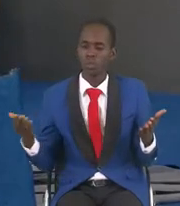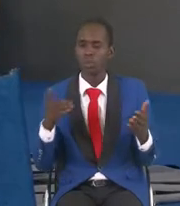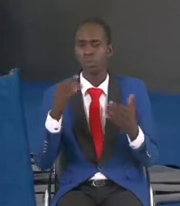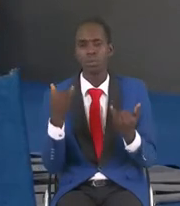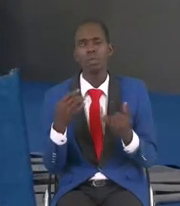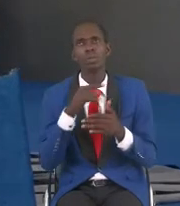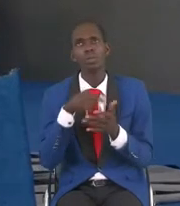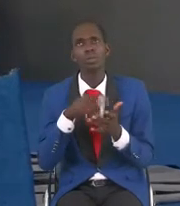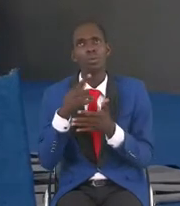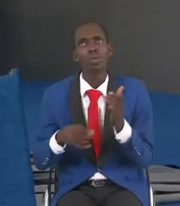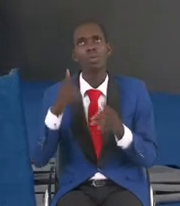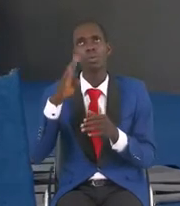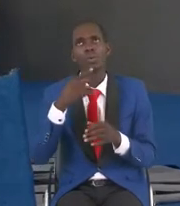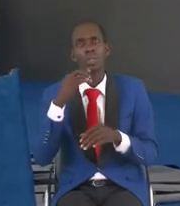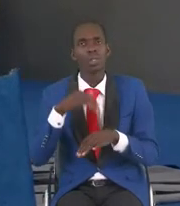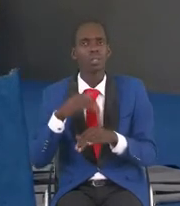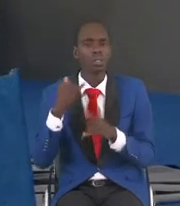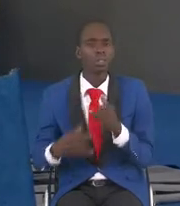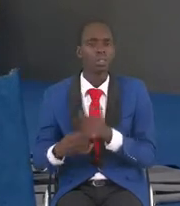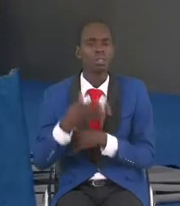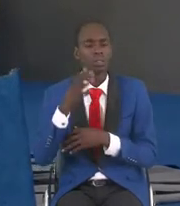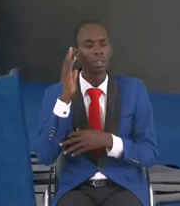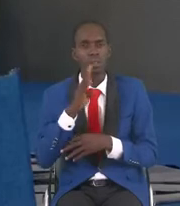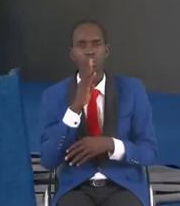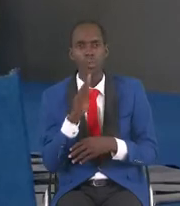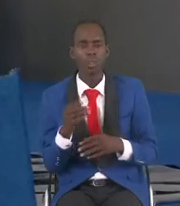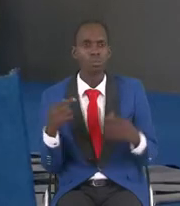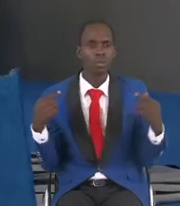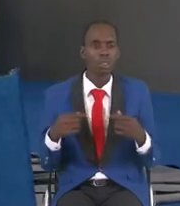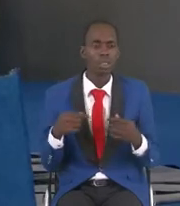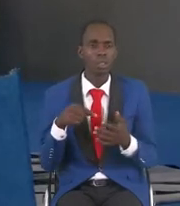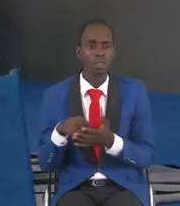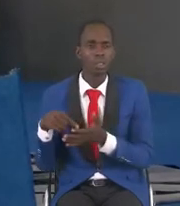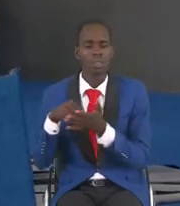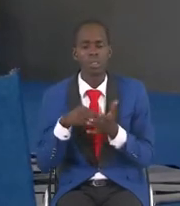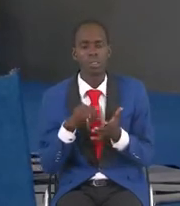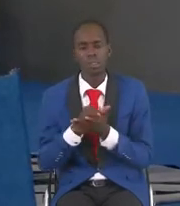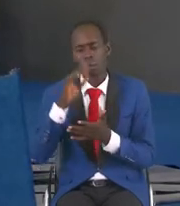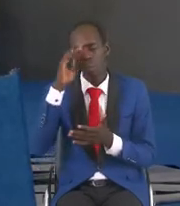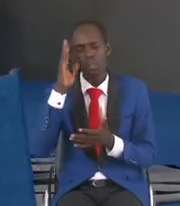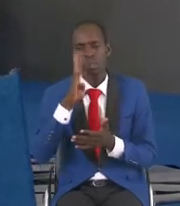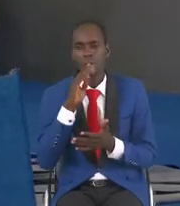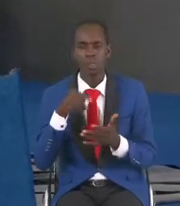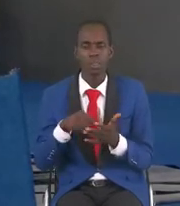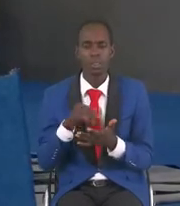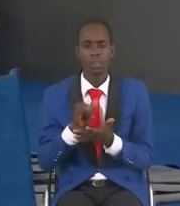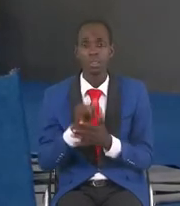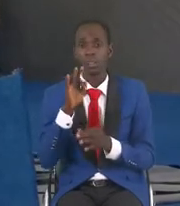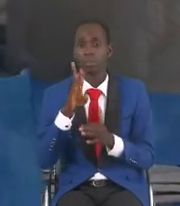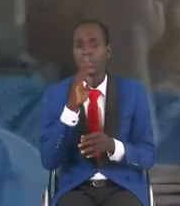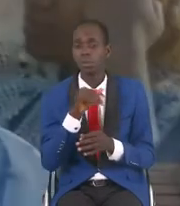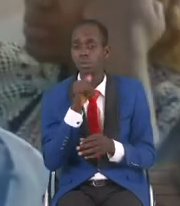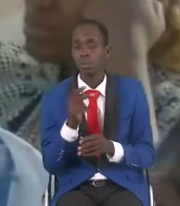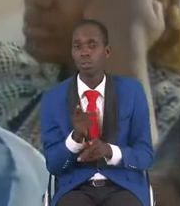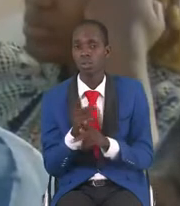days, there shall be this, there shall be that. And men shall be this, and men can be that. If you are not careful, they